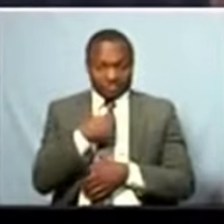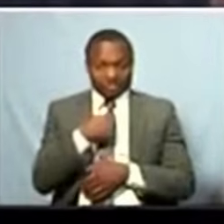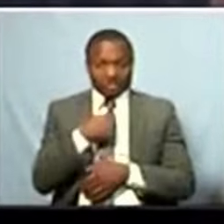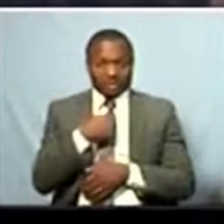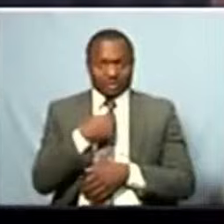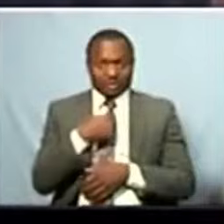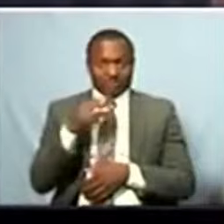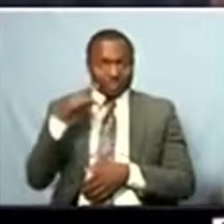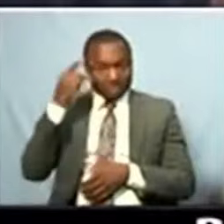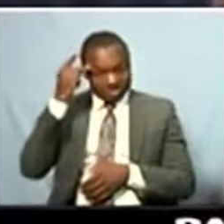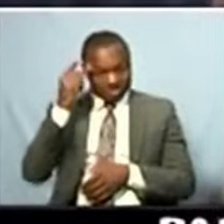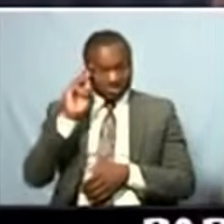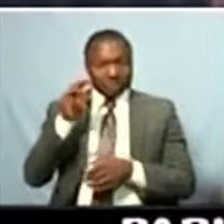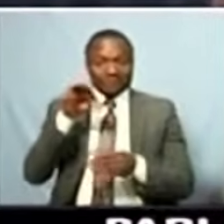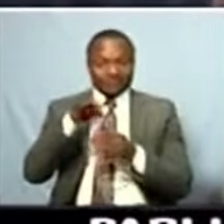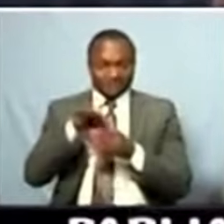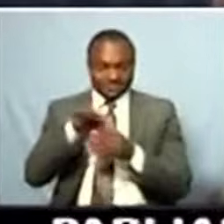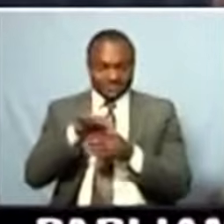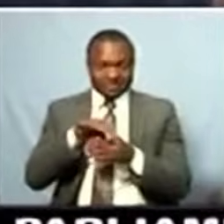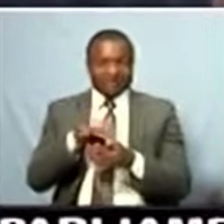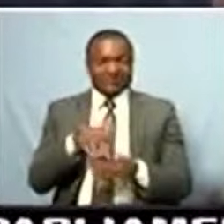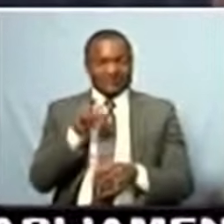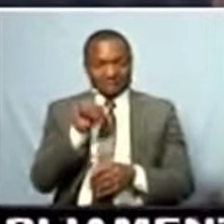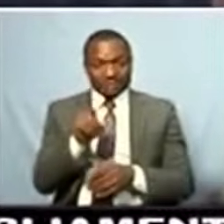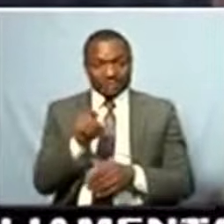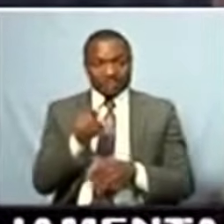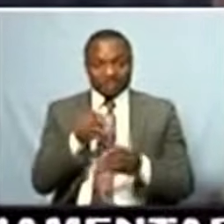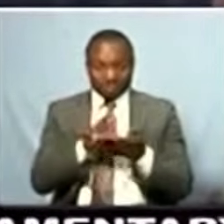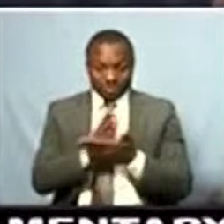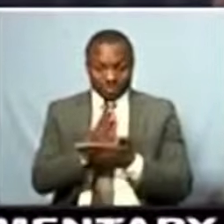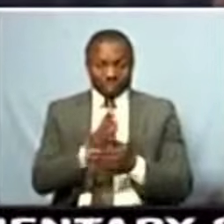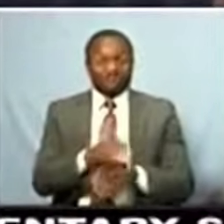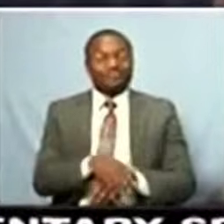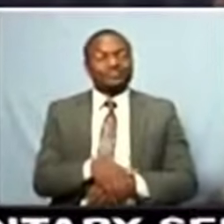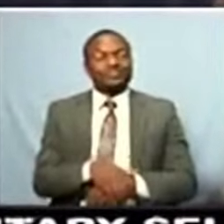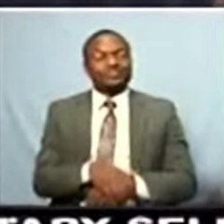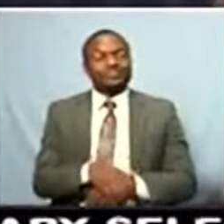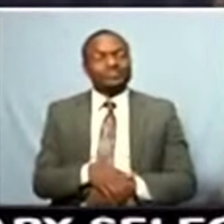think that is more appropriate